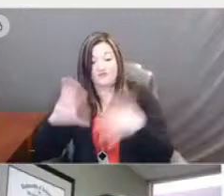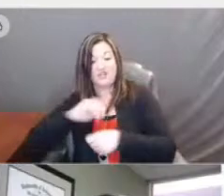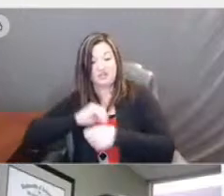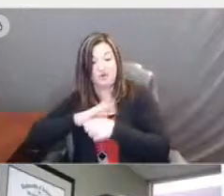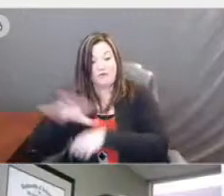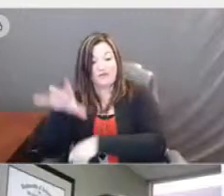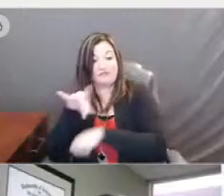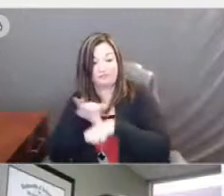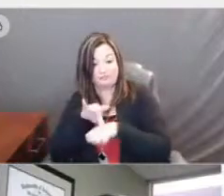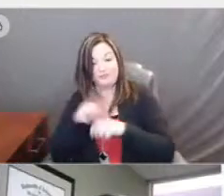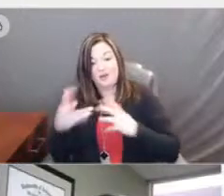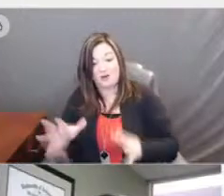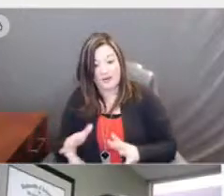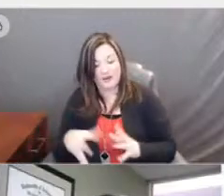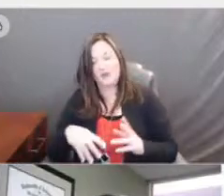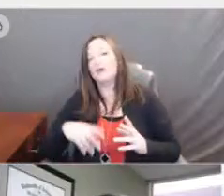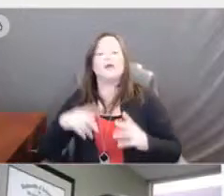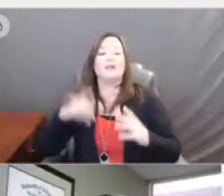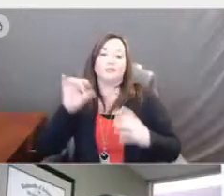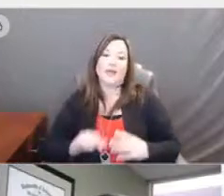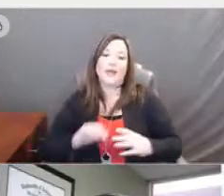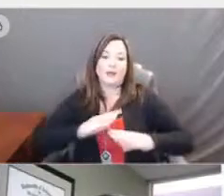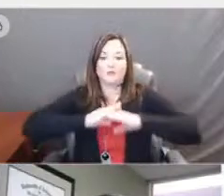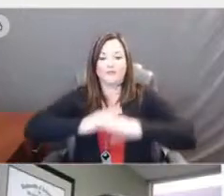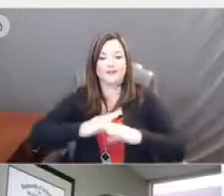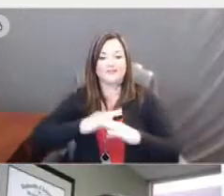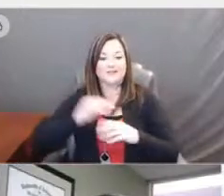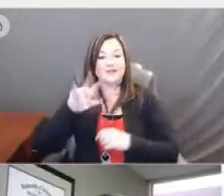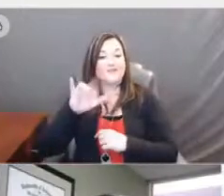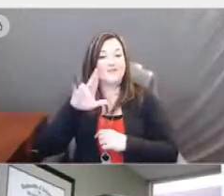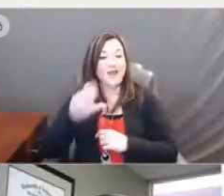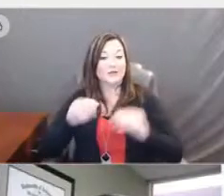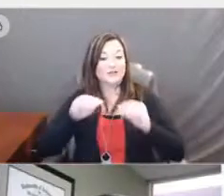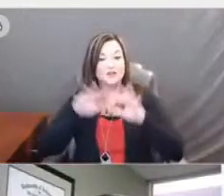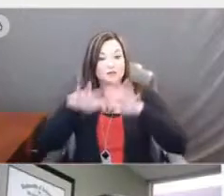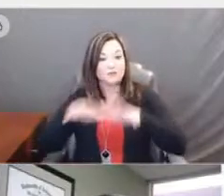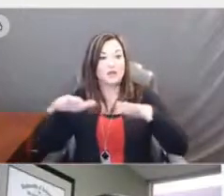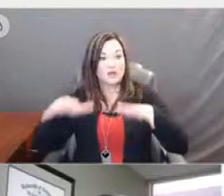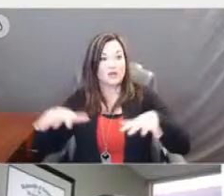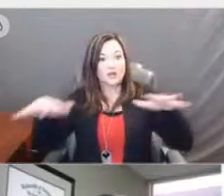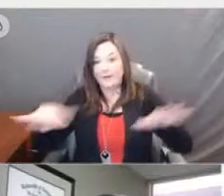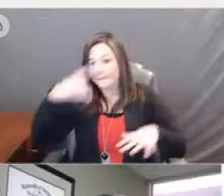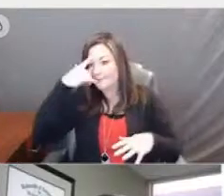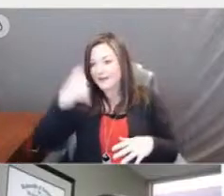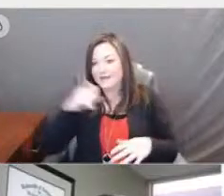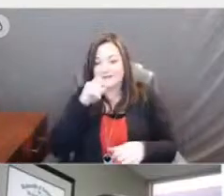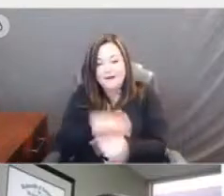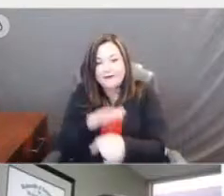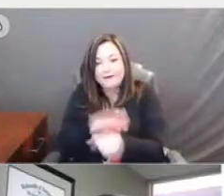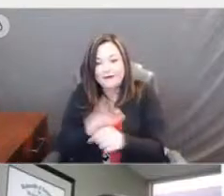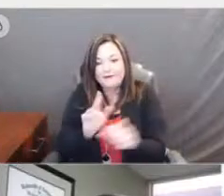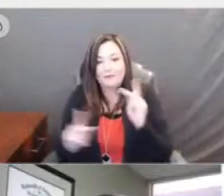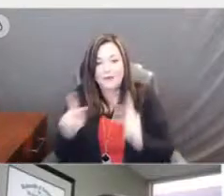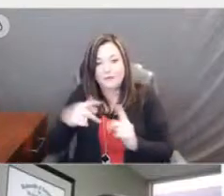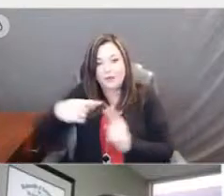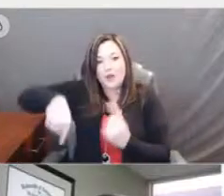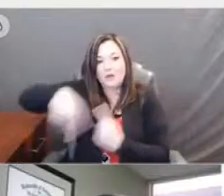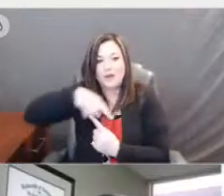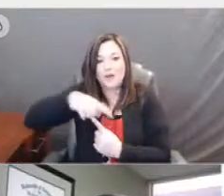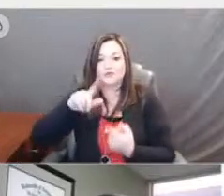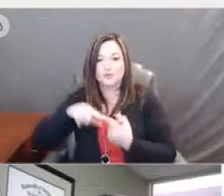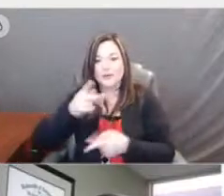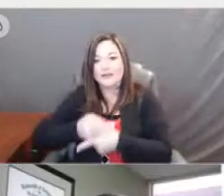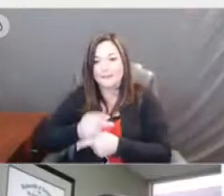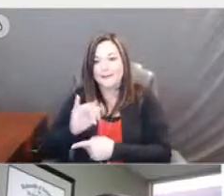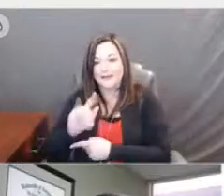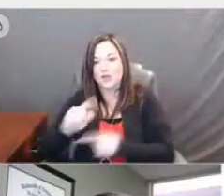keep the virus from circulating, because there's not enough susceptible people around to keep it going. So that's what we're talking